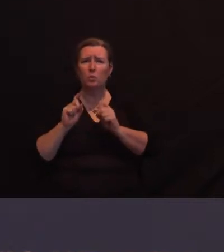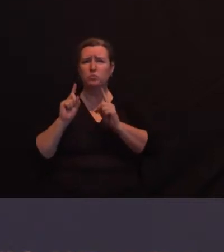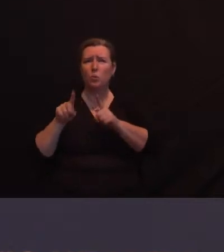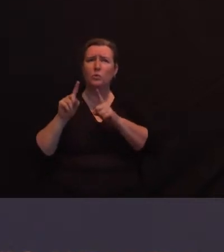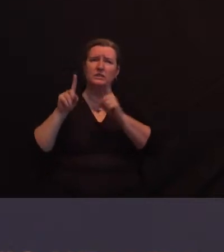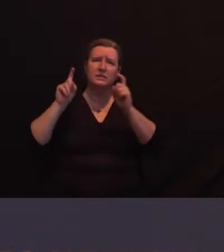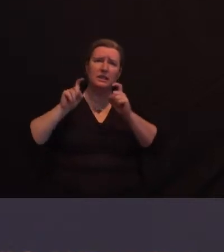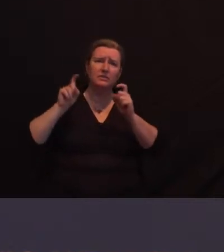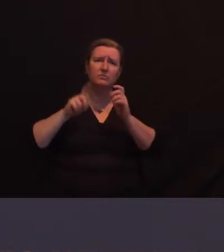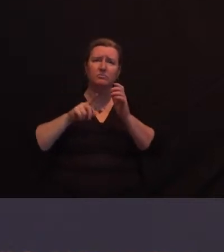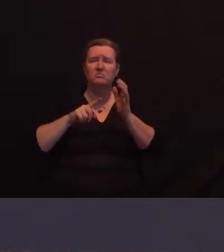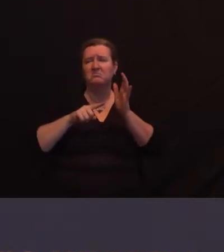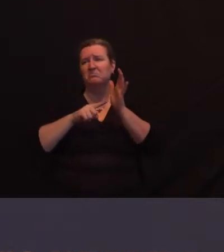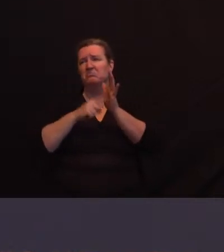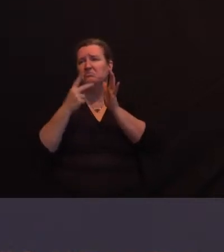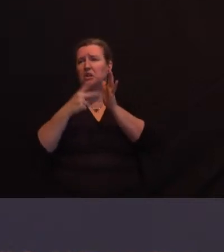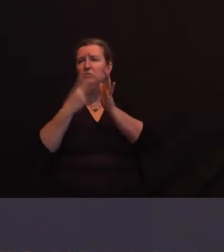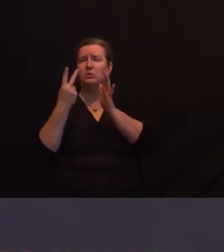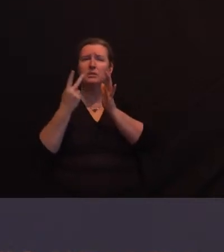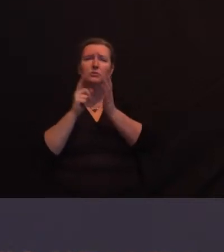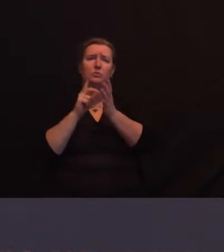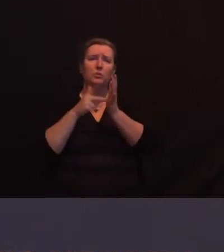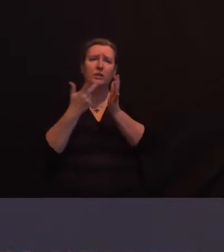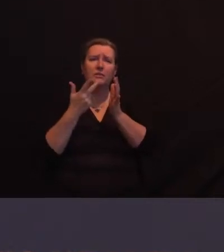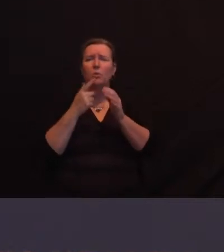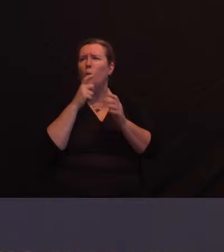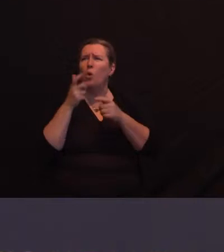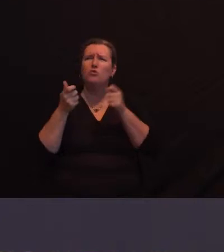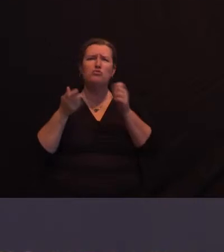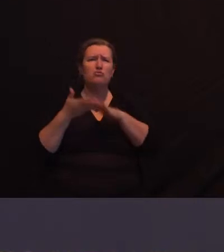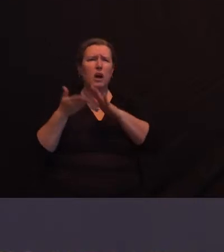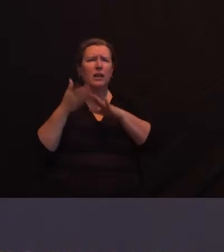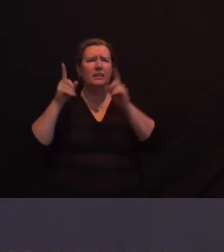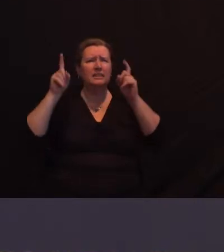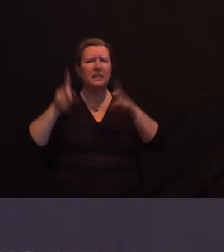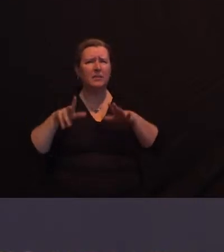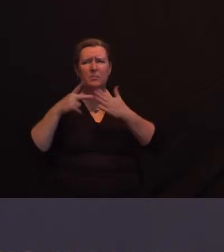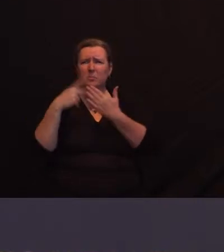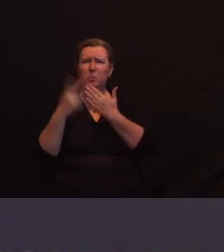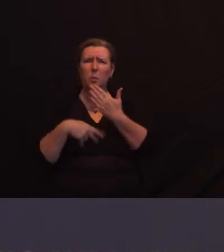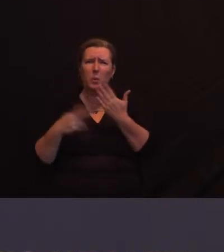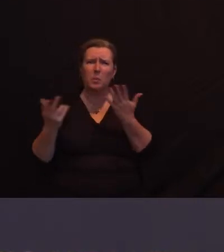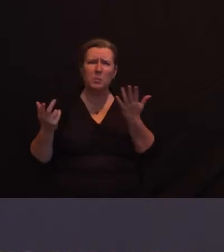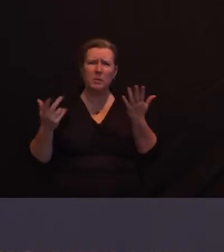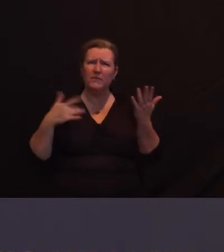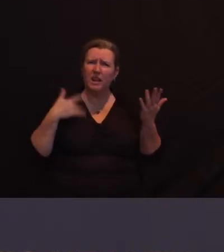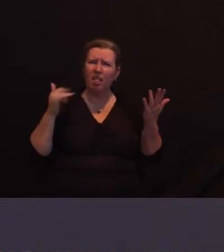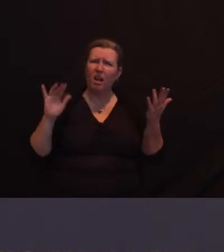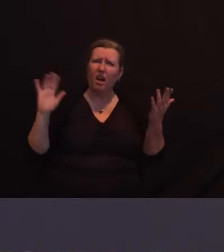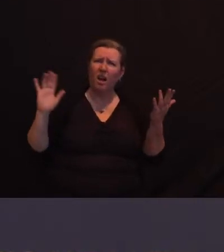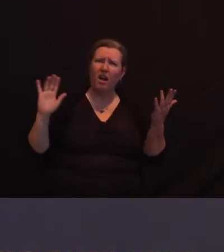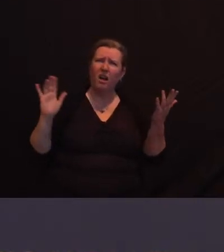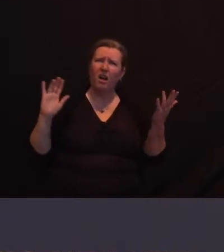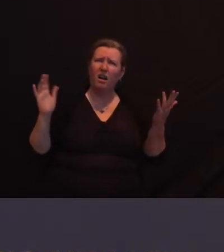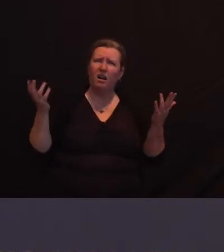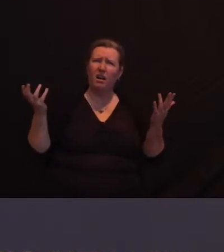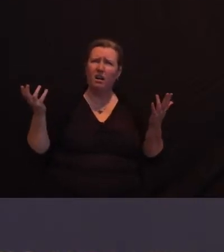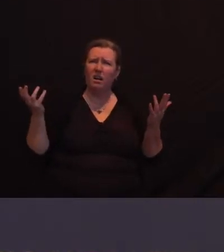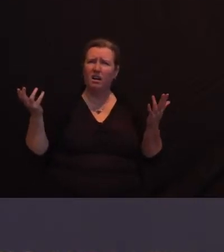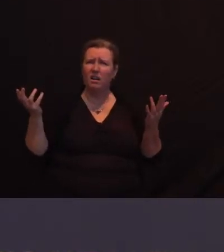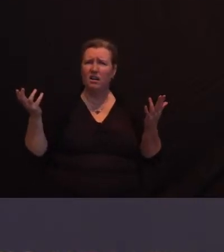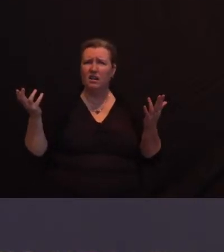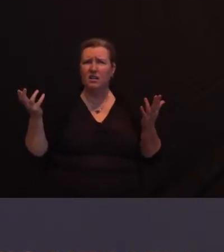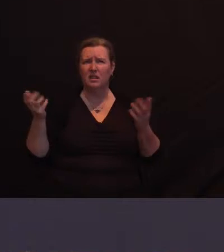How will that work? Who will run it? And are you concerned that that could skew positivity rates one way or another, or could it be a